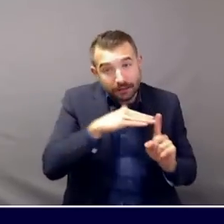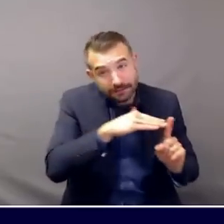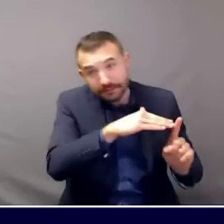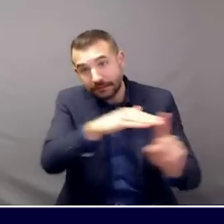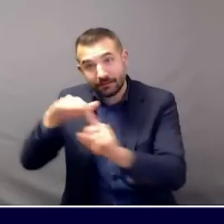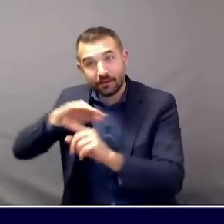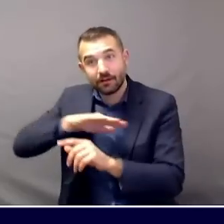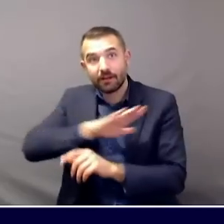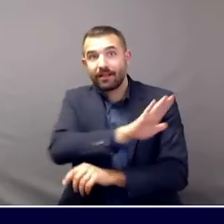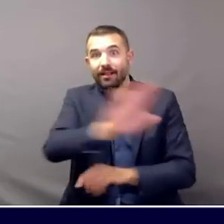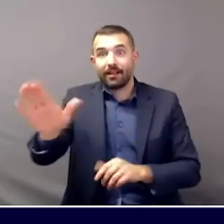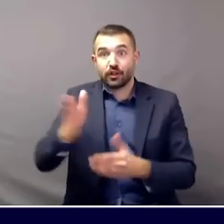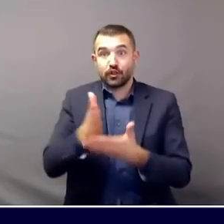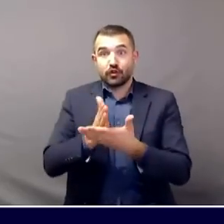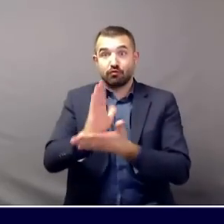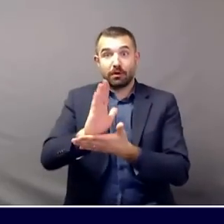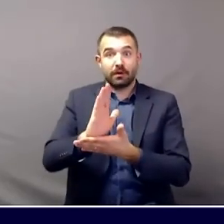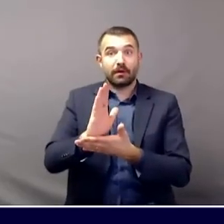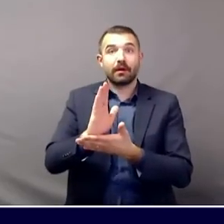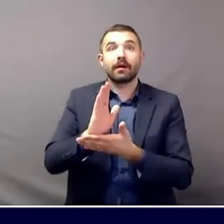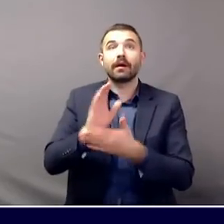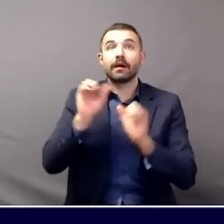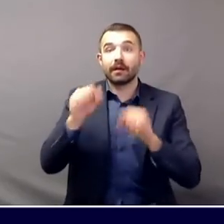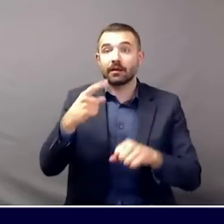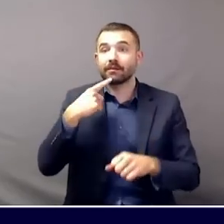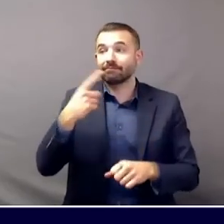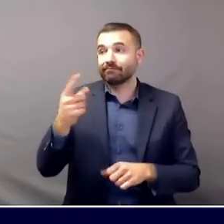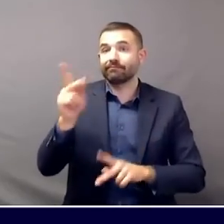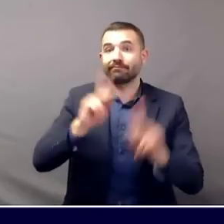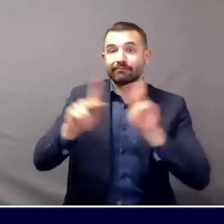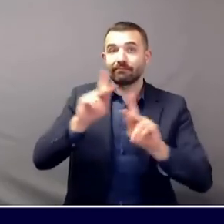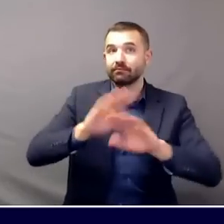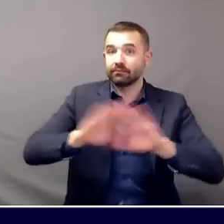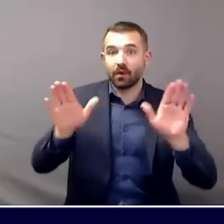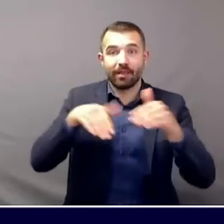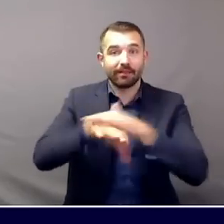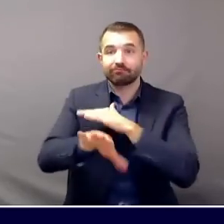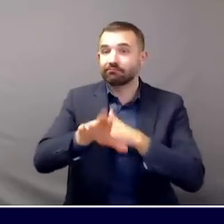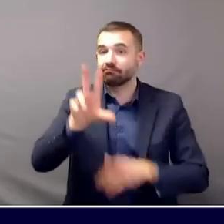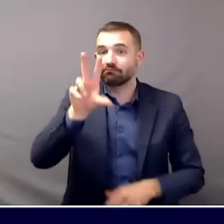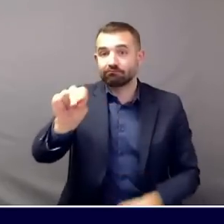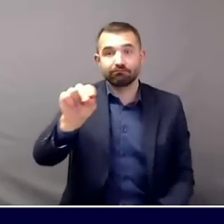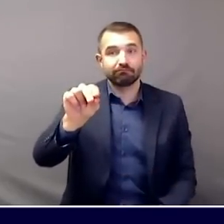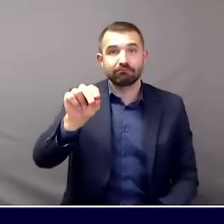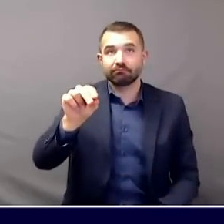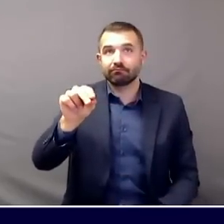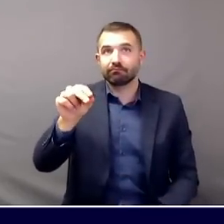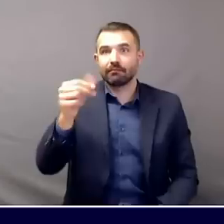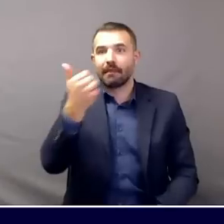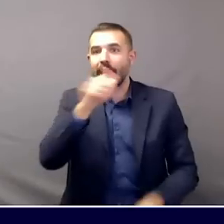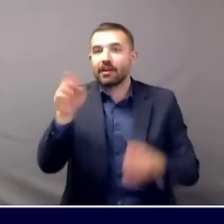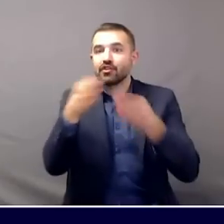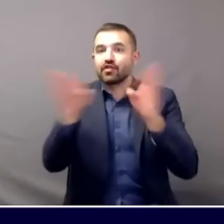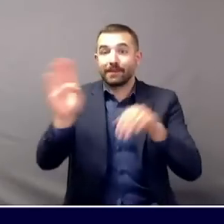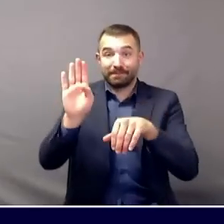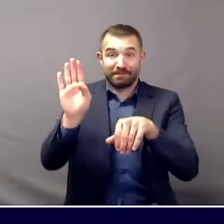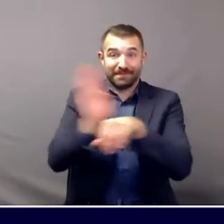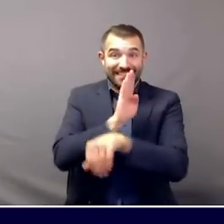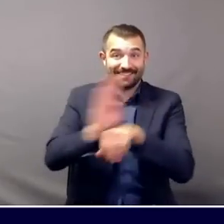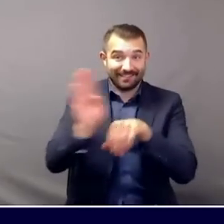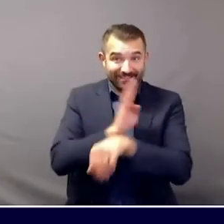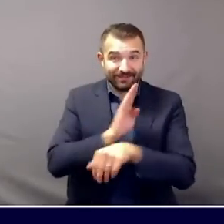to exclude somebody from a public facing facility or business who refuses to wear a mask for whatever